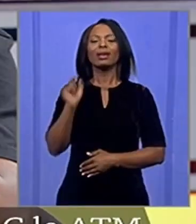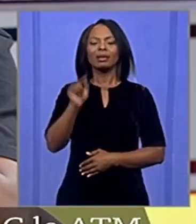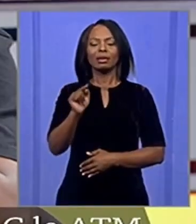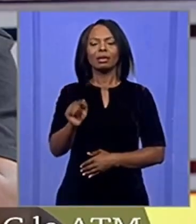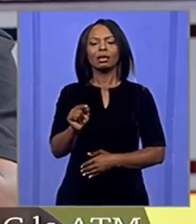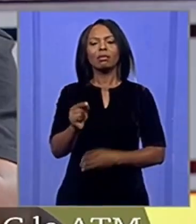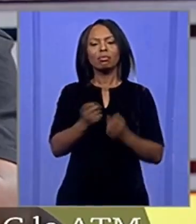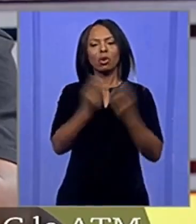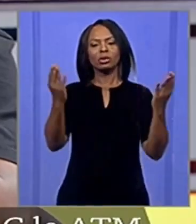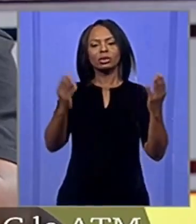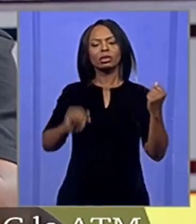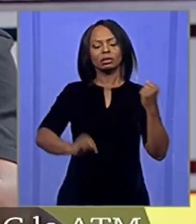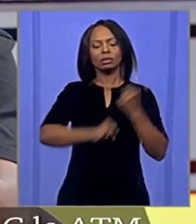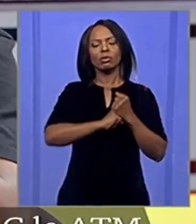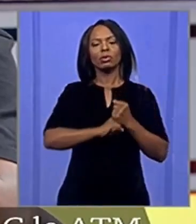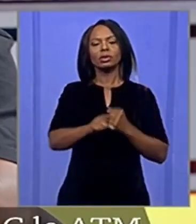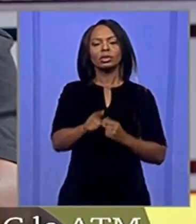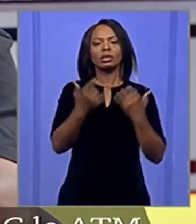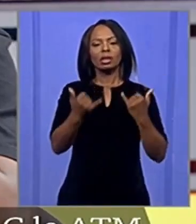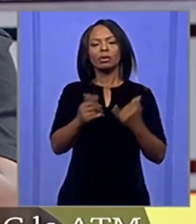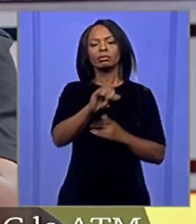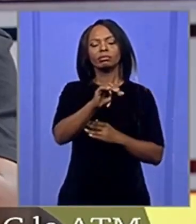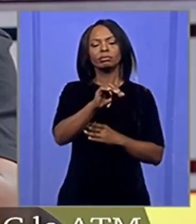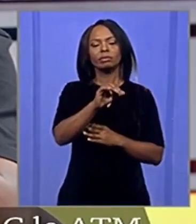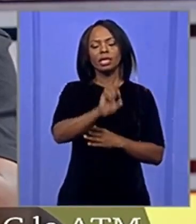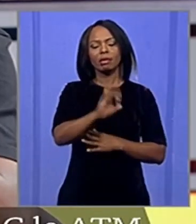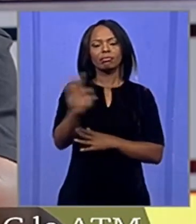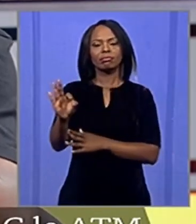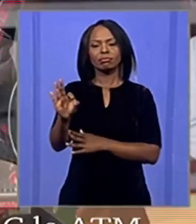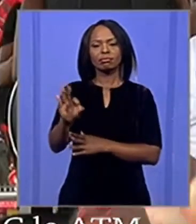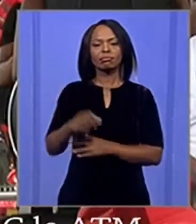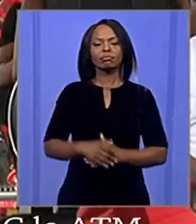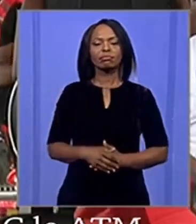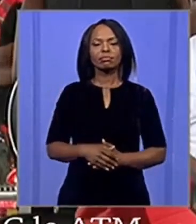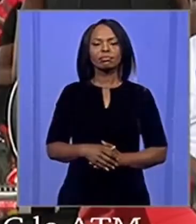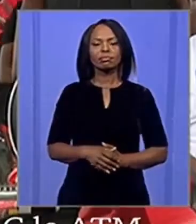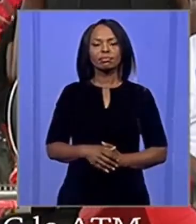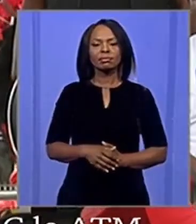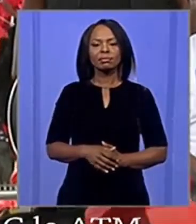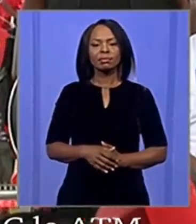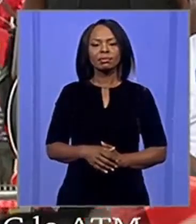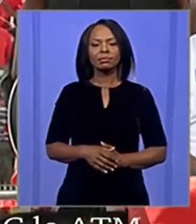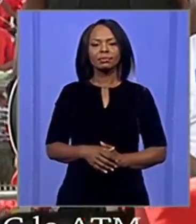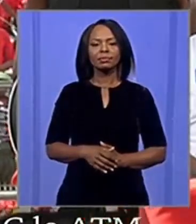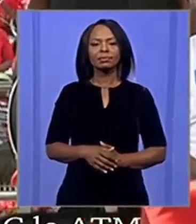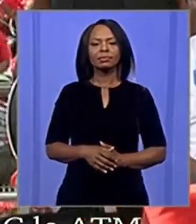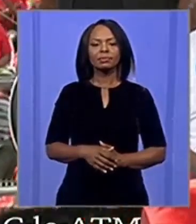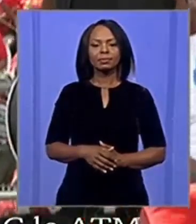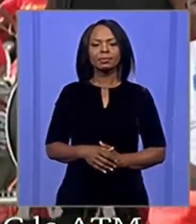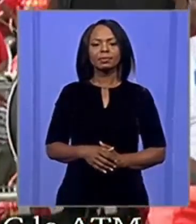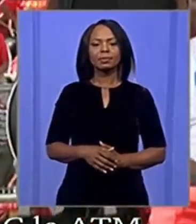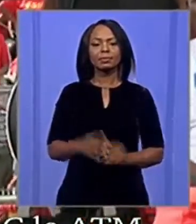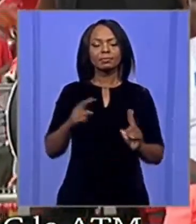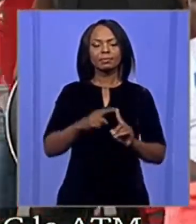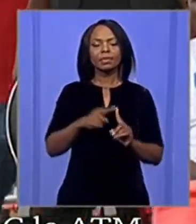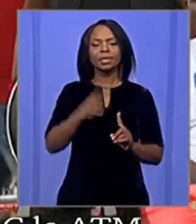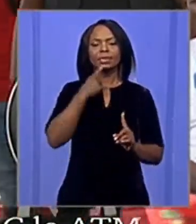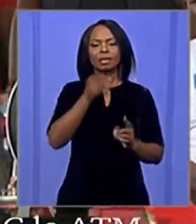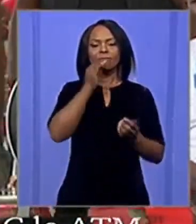are the biggest feeders of our election input. Malema o gatelletse gore lekwalo la ditshepiso